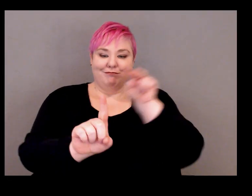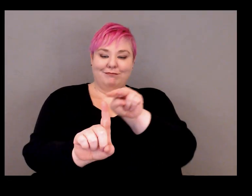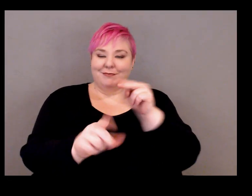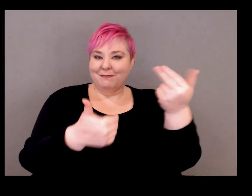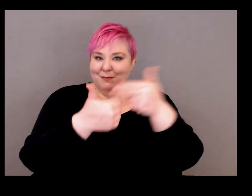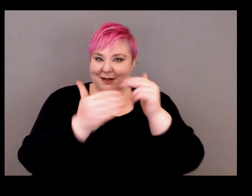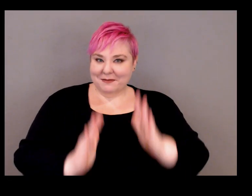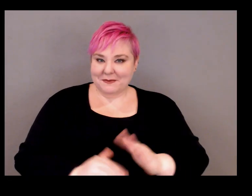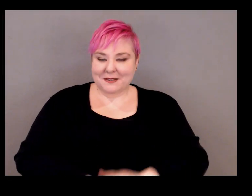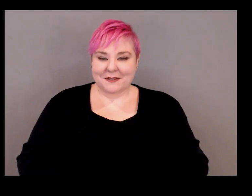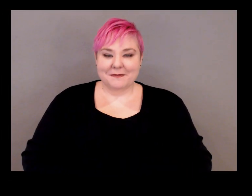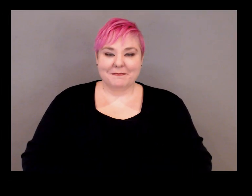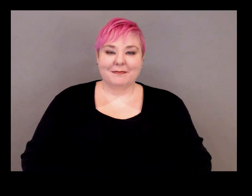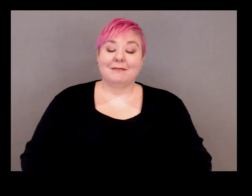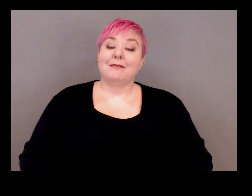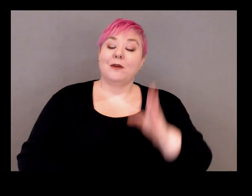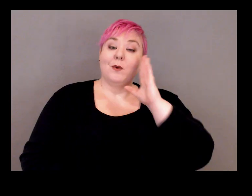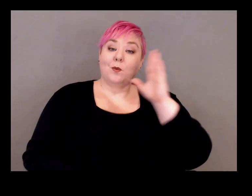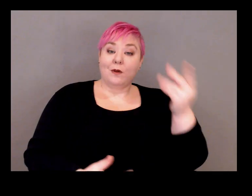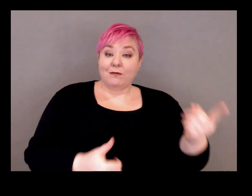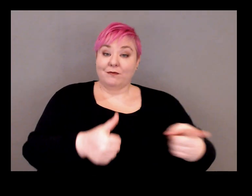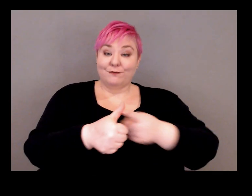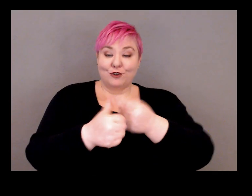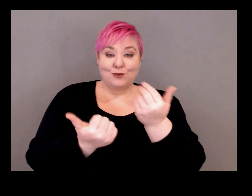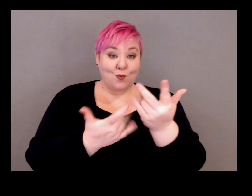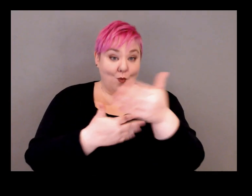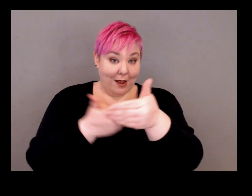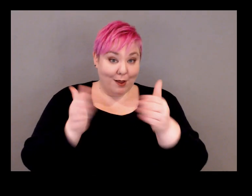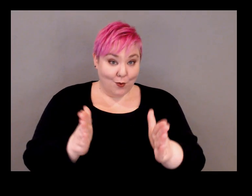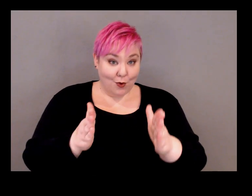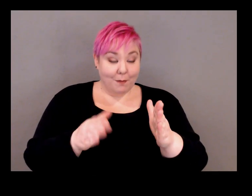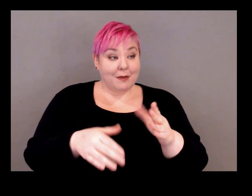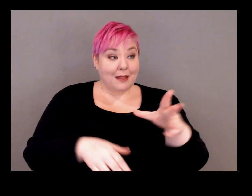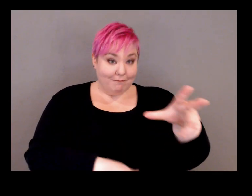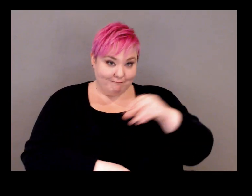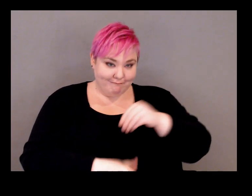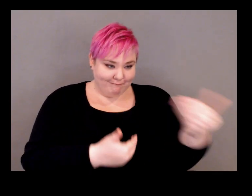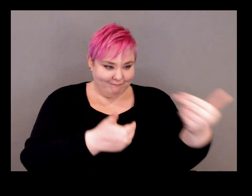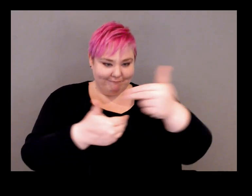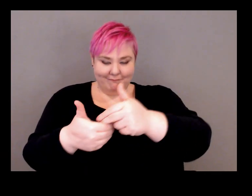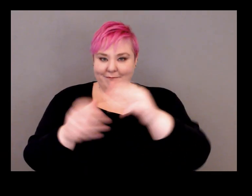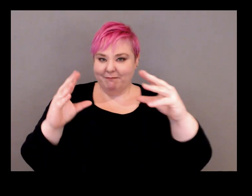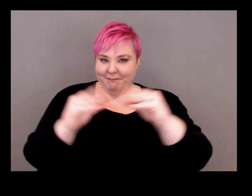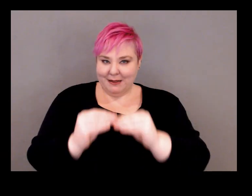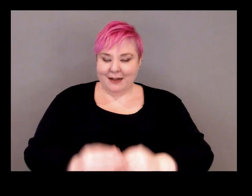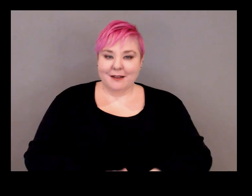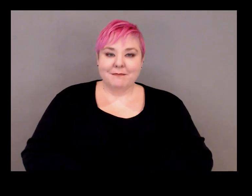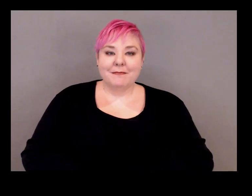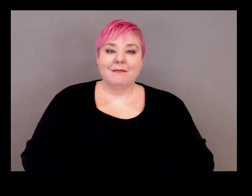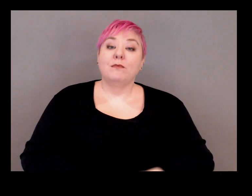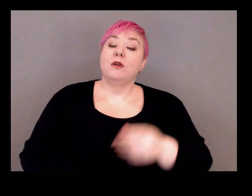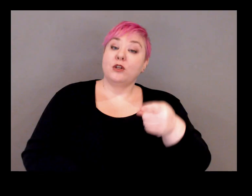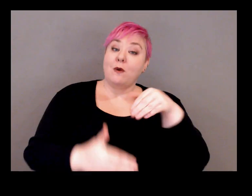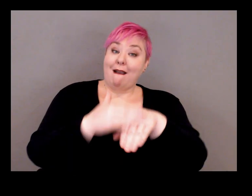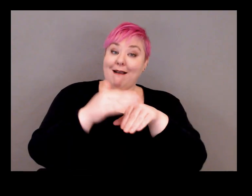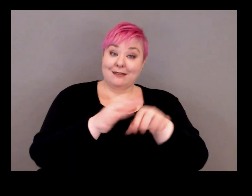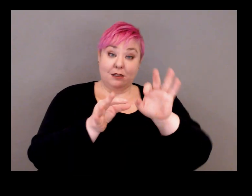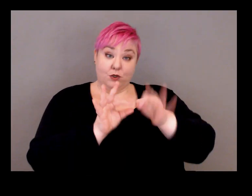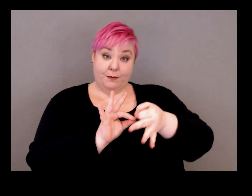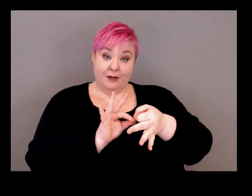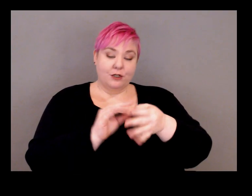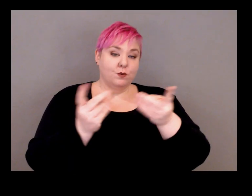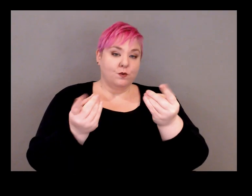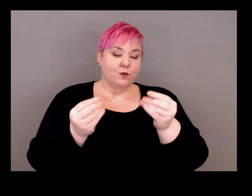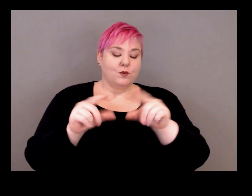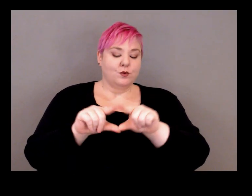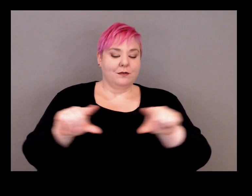Now let's see what this looks like from the guest's perspective. Guests will arrive in the waiting room, and once admitted, they'll enter the meeting as usual. To